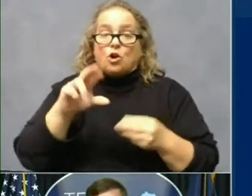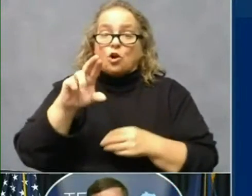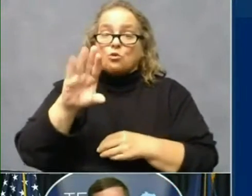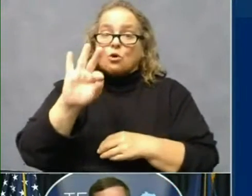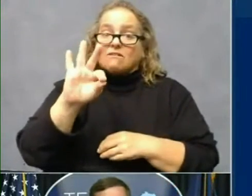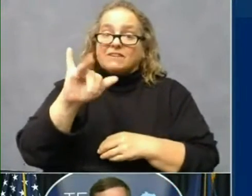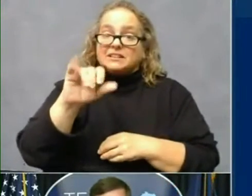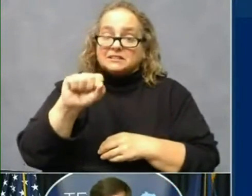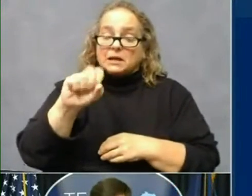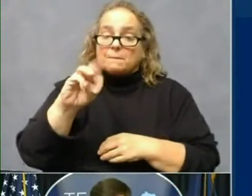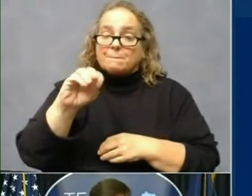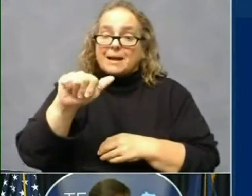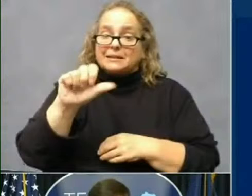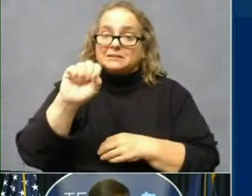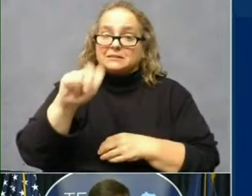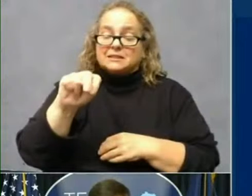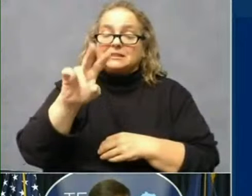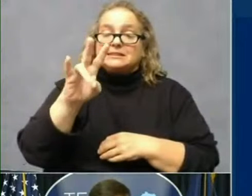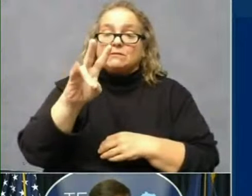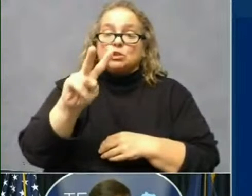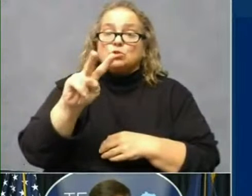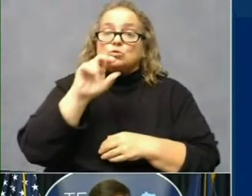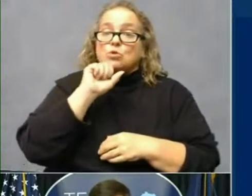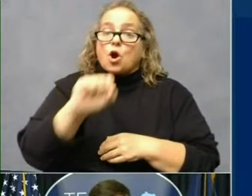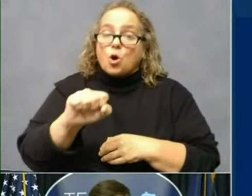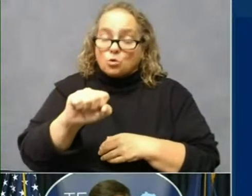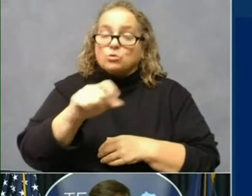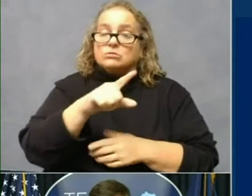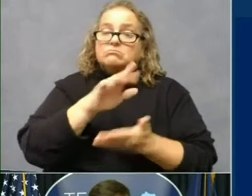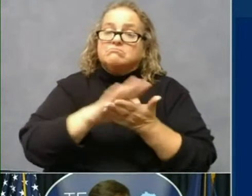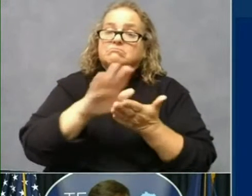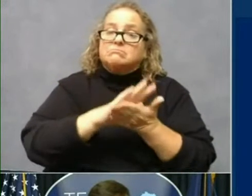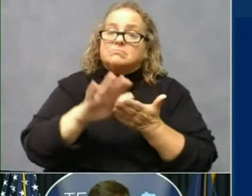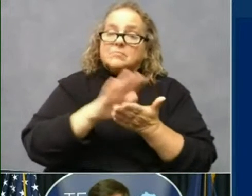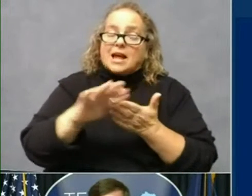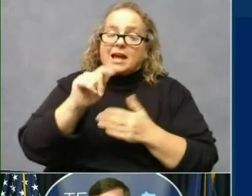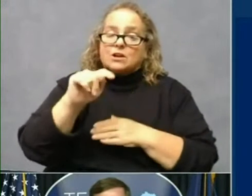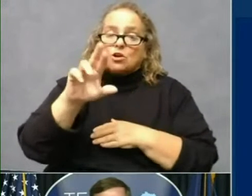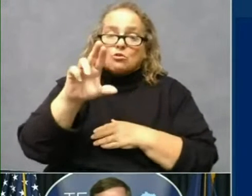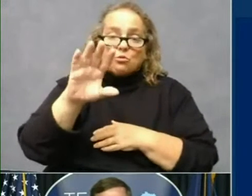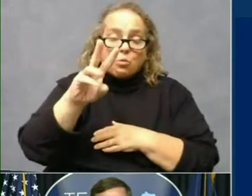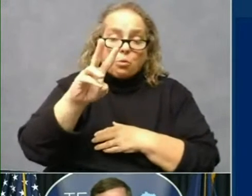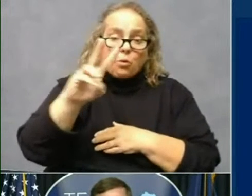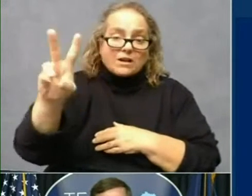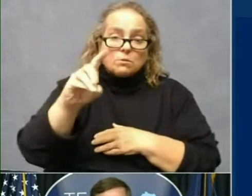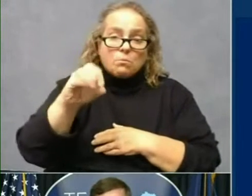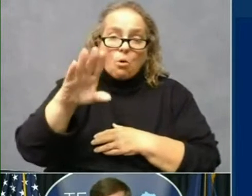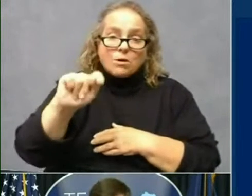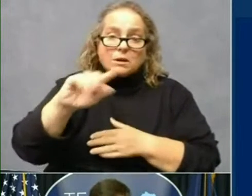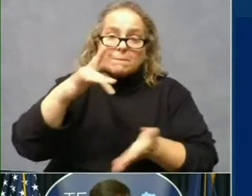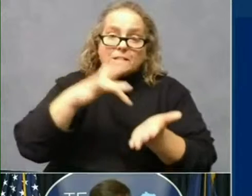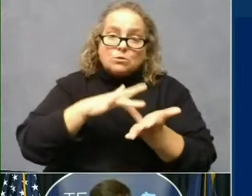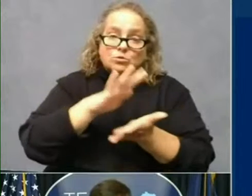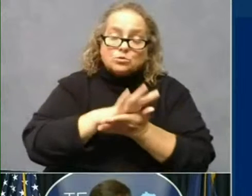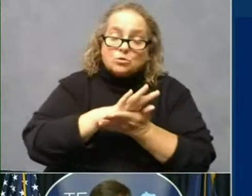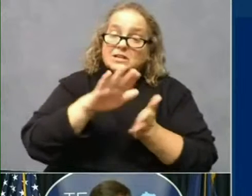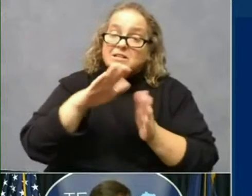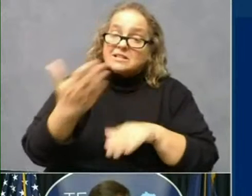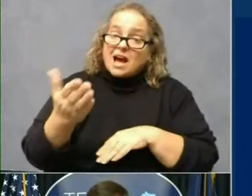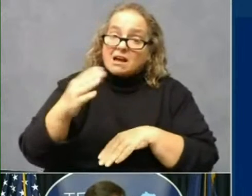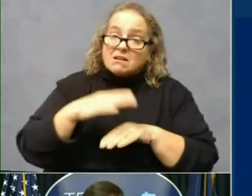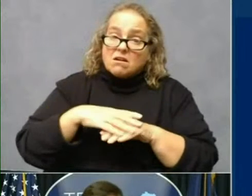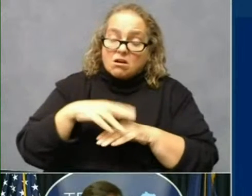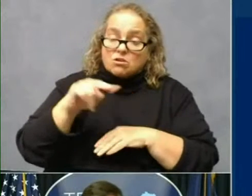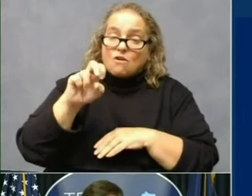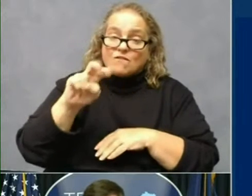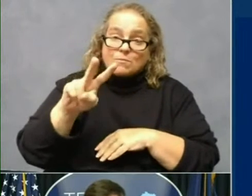at Westport Middle School in Louisville, who passed away from COVID-19 on November 30th. Rufus